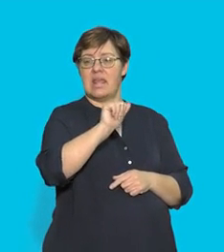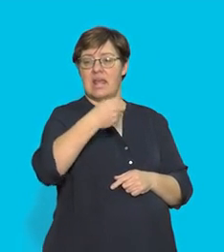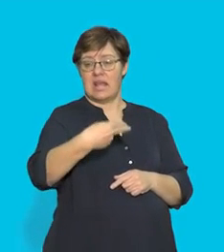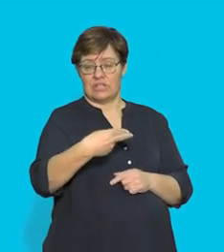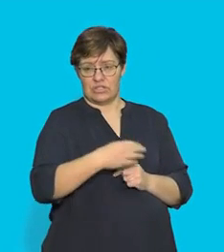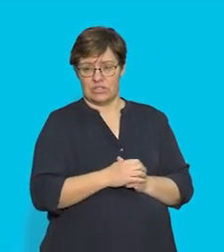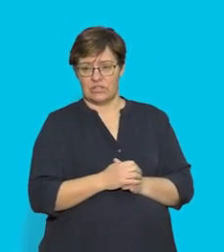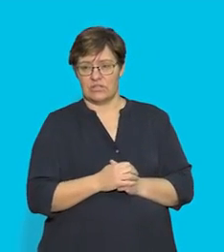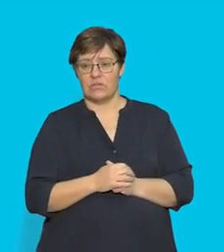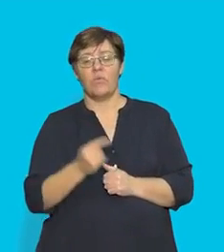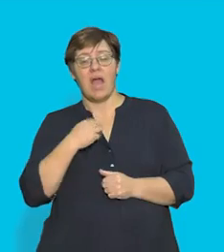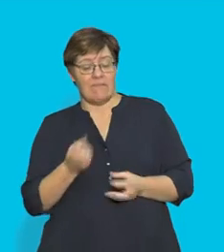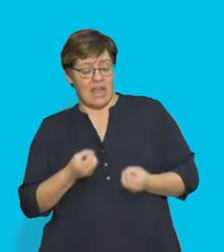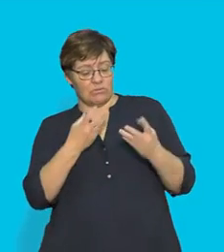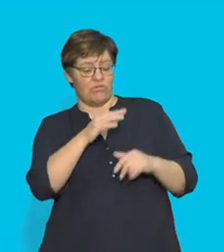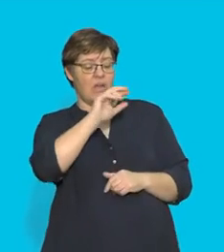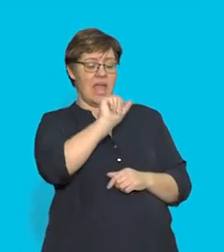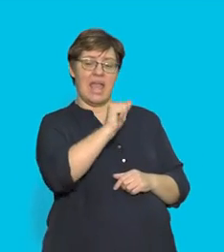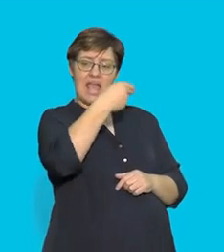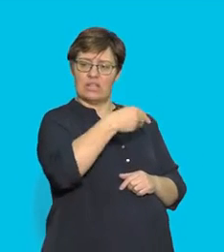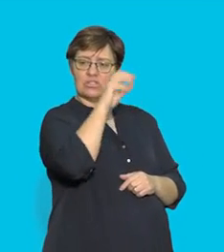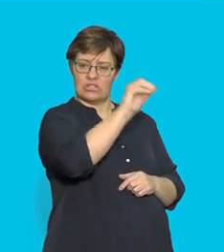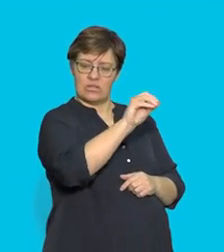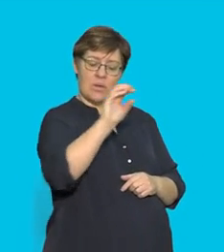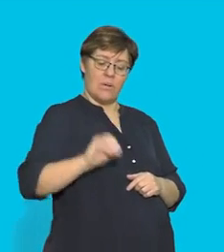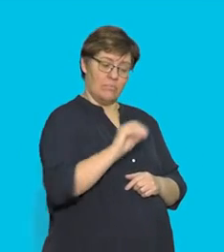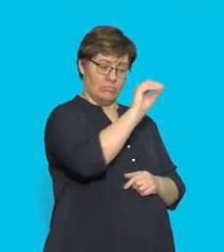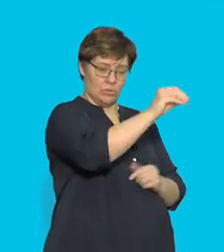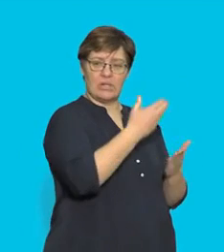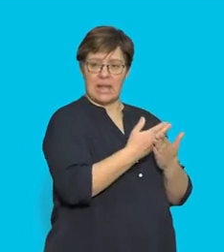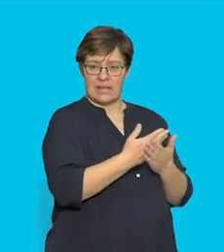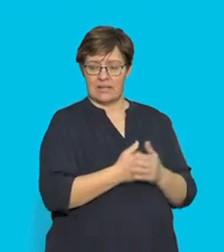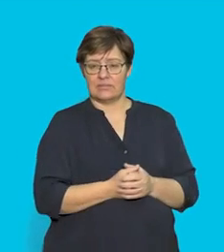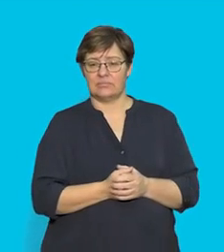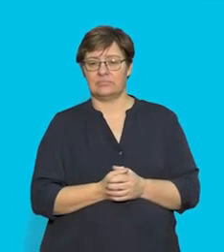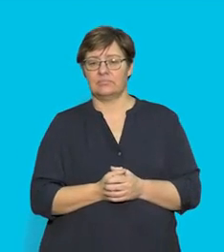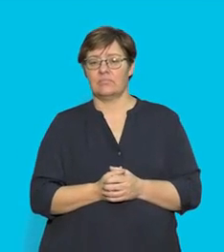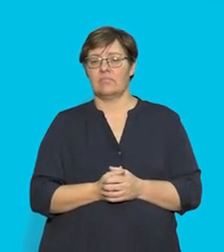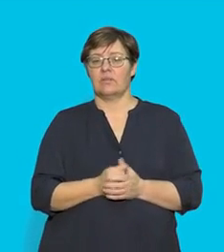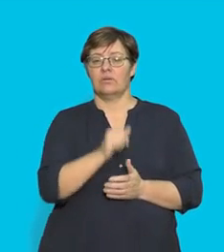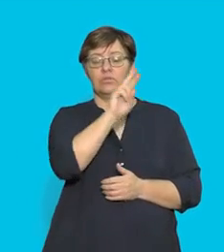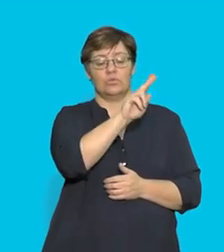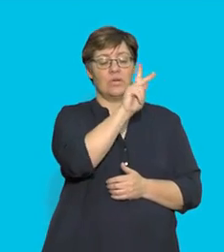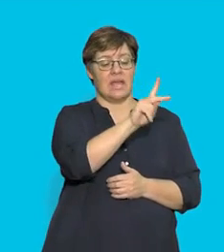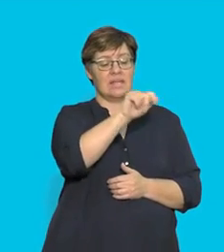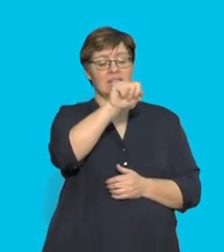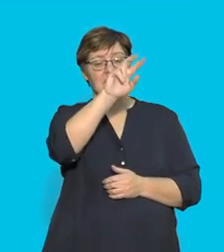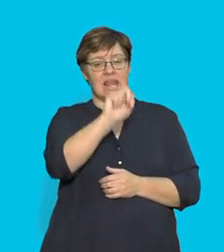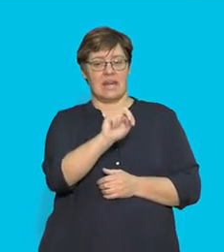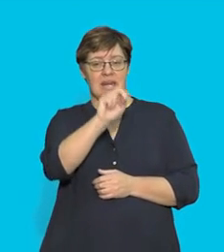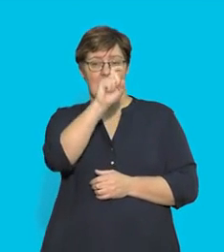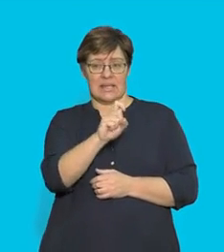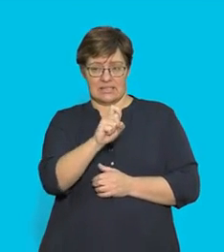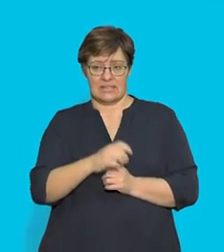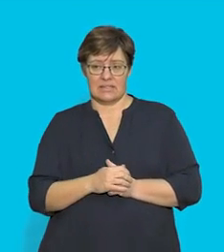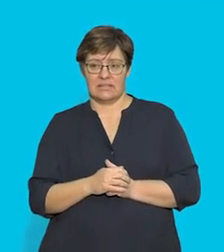Okay, so because we kind of have an expression for AH, we can substitute into that. So let's do that. AH is equal to 2k